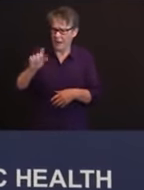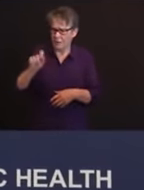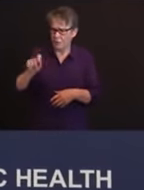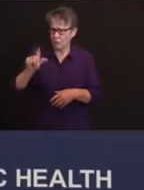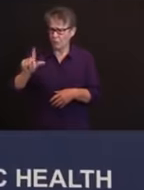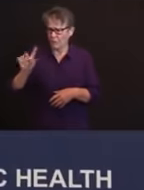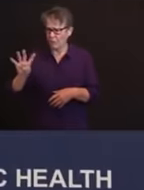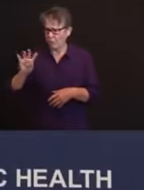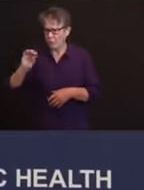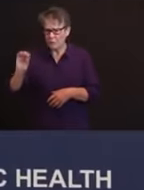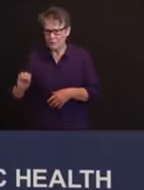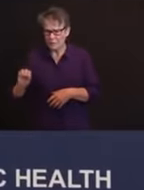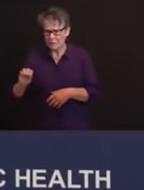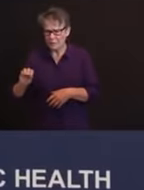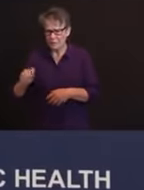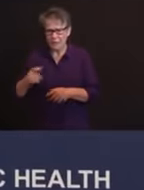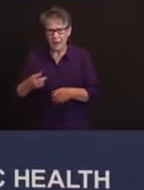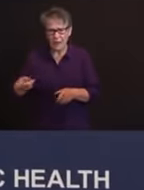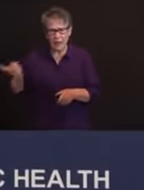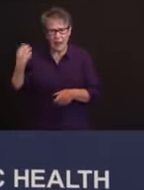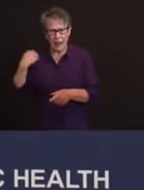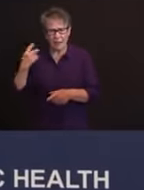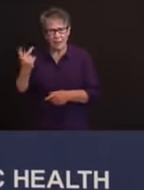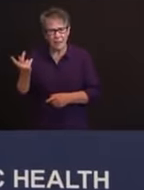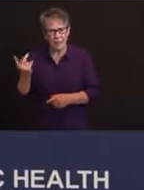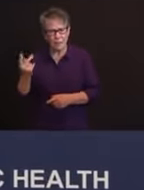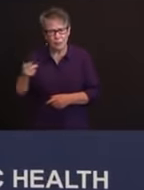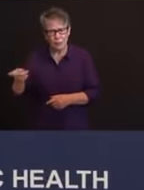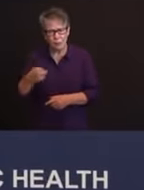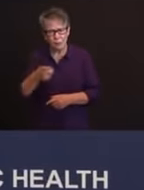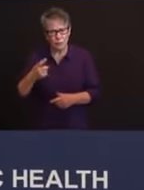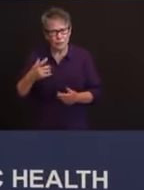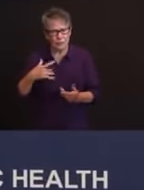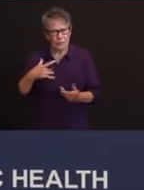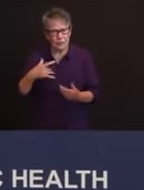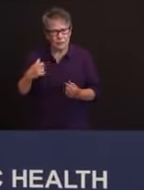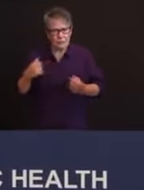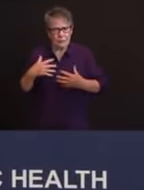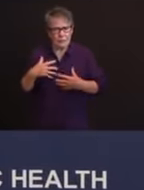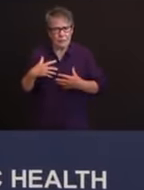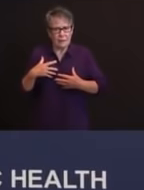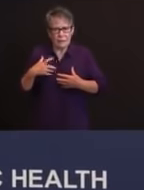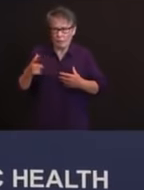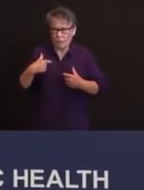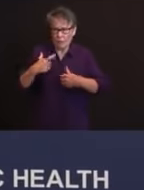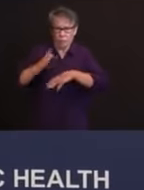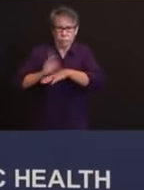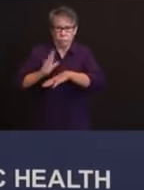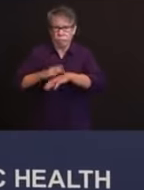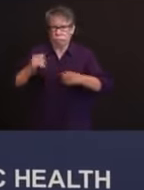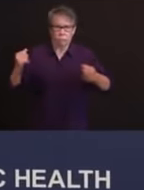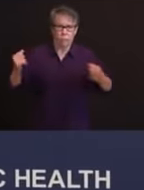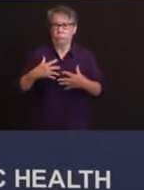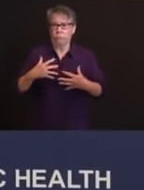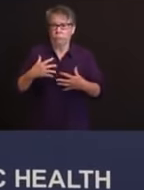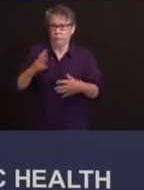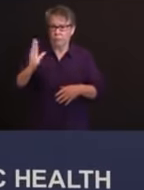conducts the most tests, is that setting off alarm bells about the surge in community spread? And maybe that's a question for Judy, the